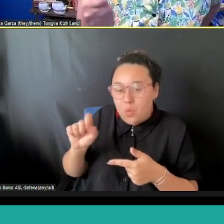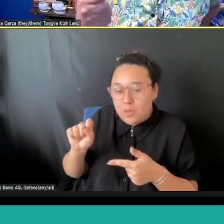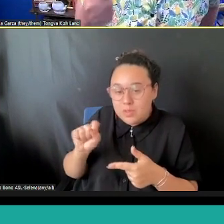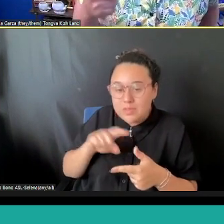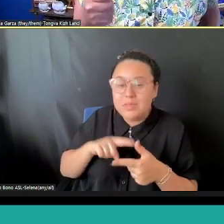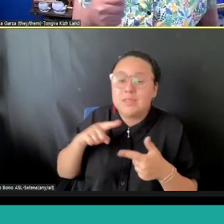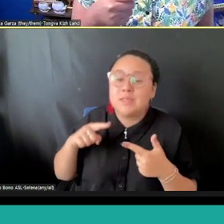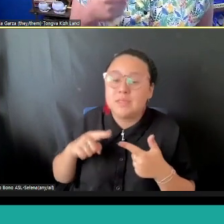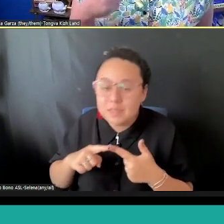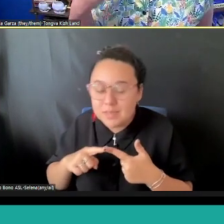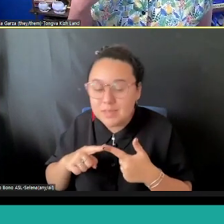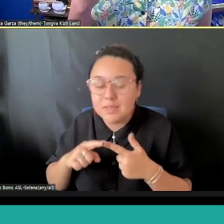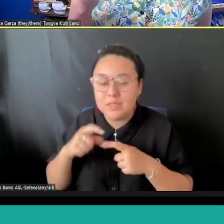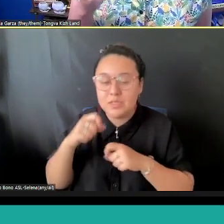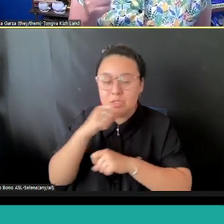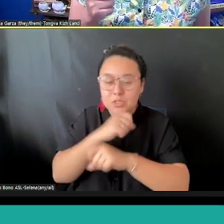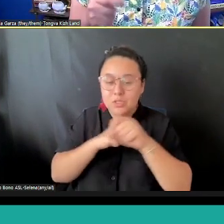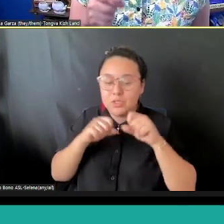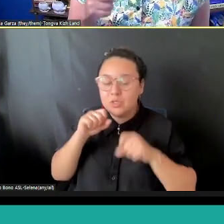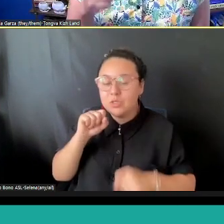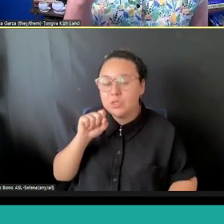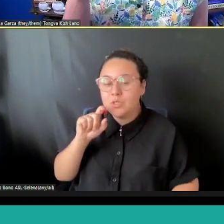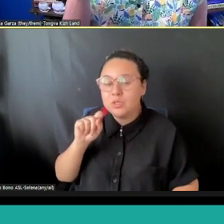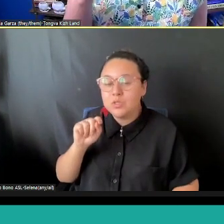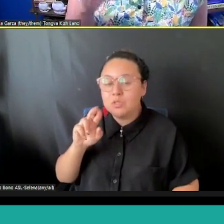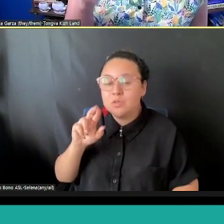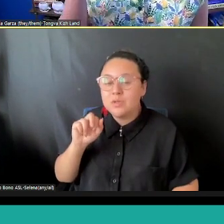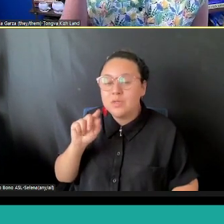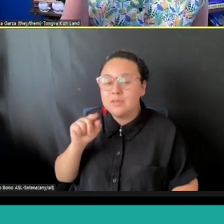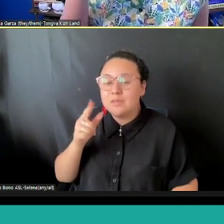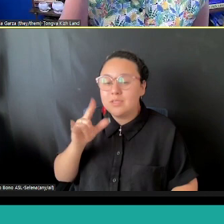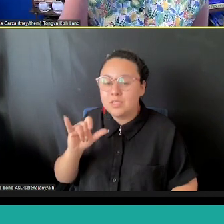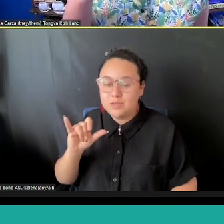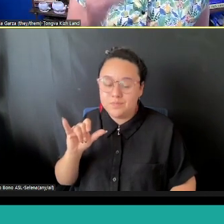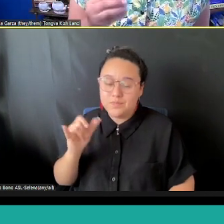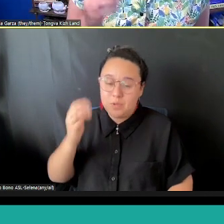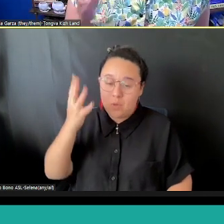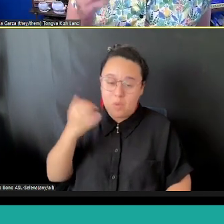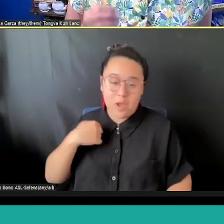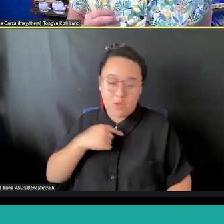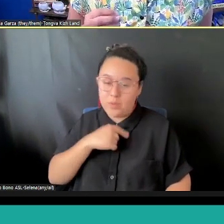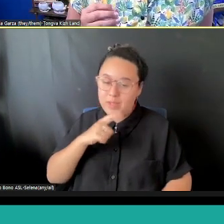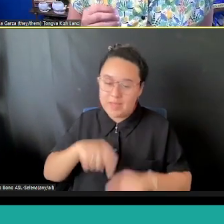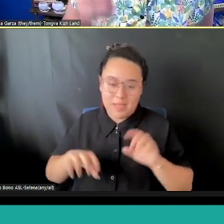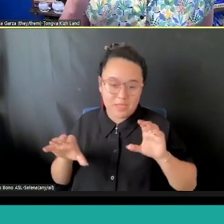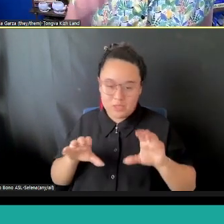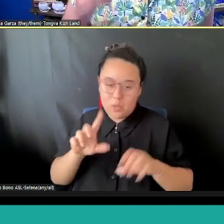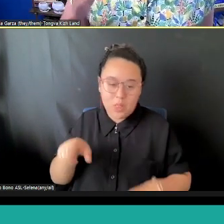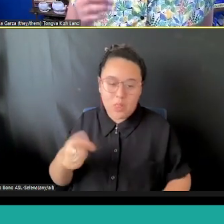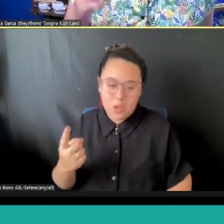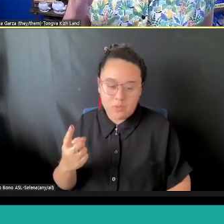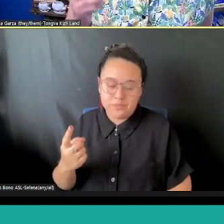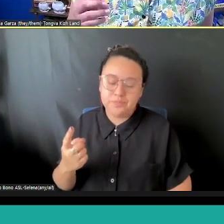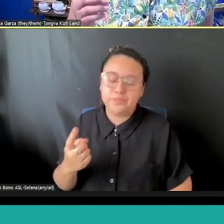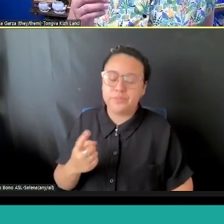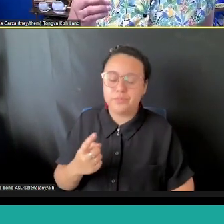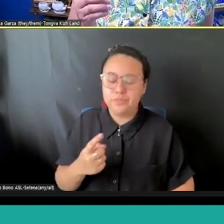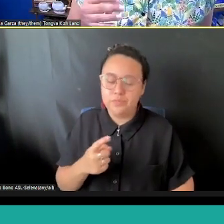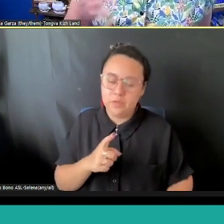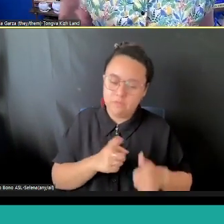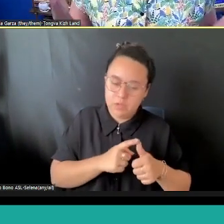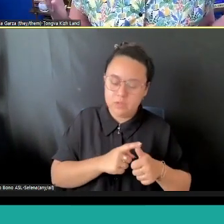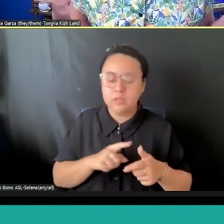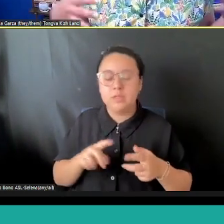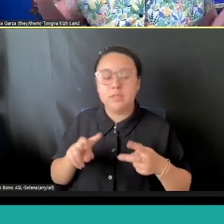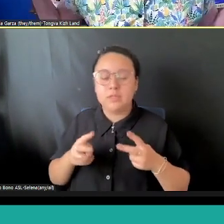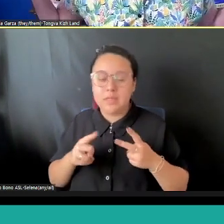this alone. One, two, we need to know real practical strategies, community organizing strategies that